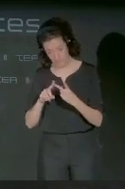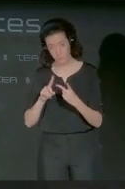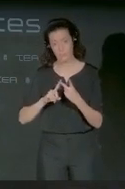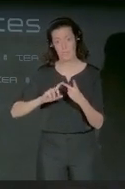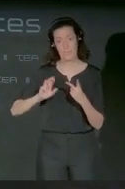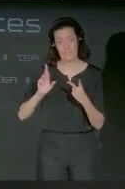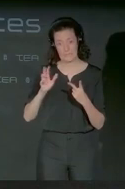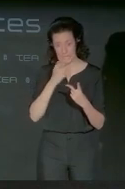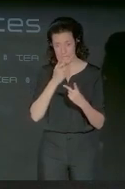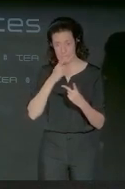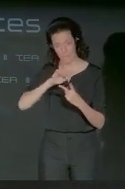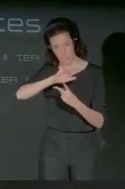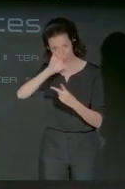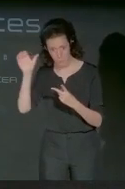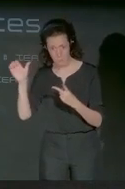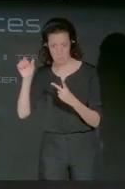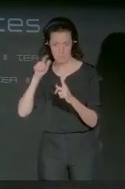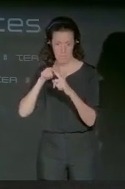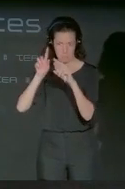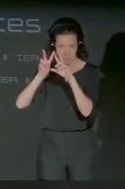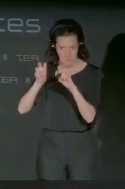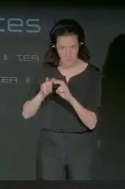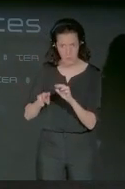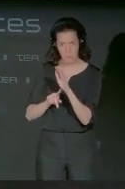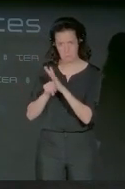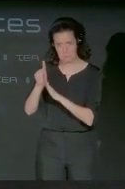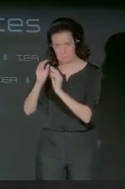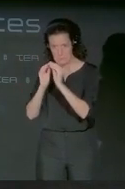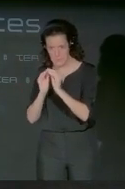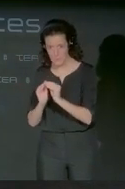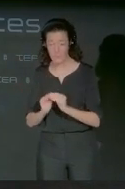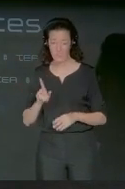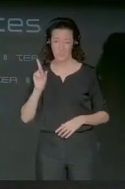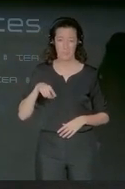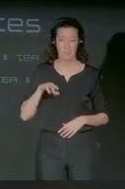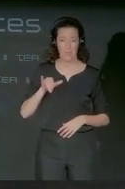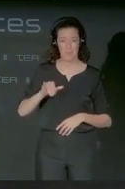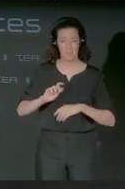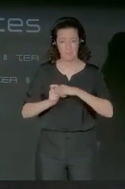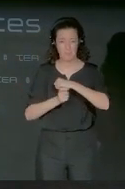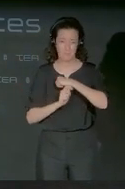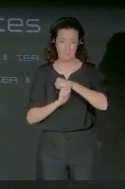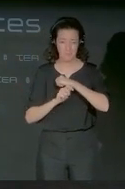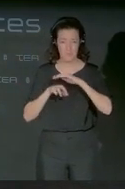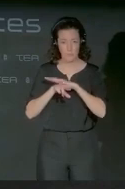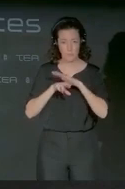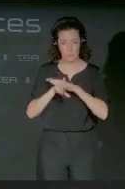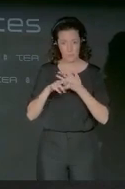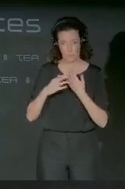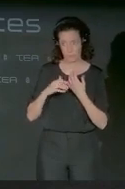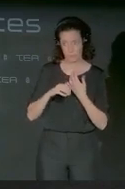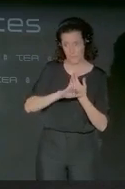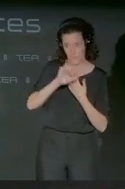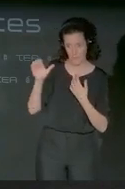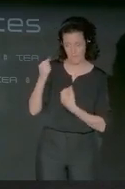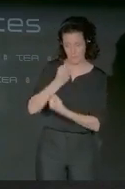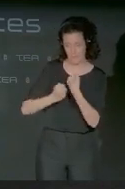instruments. I think Media Invest and the Guarantee Facility can play a big role in